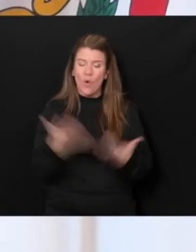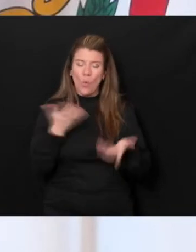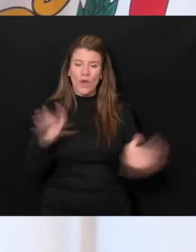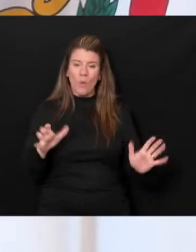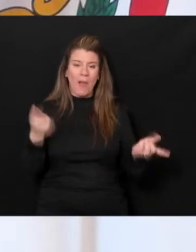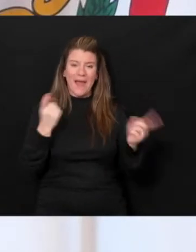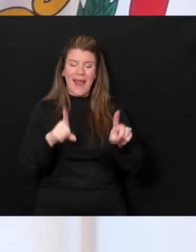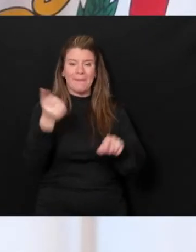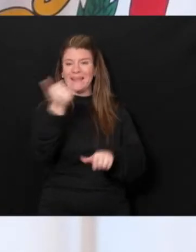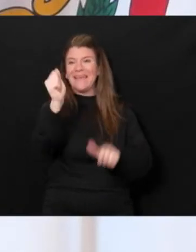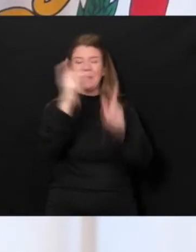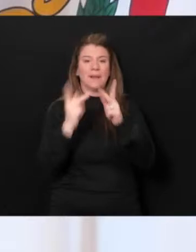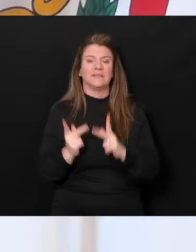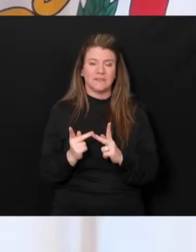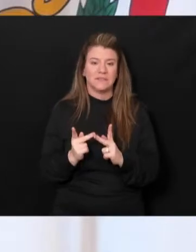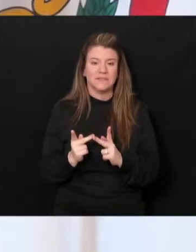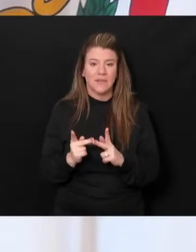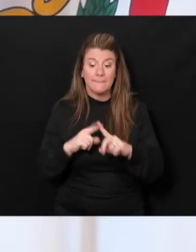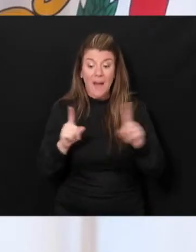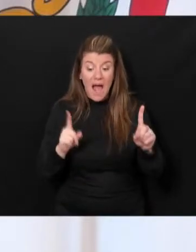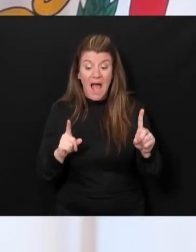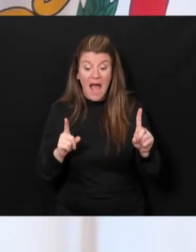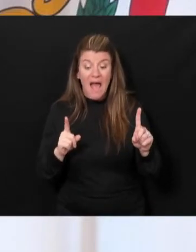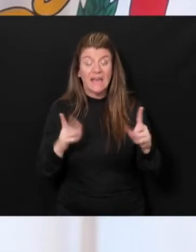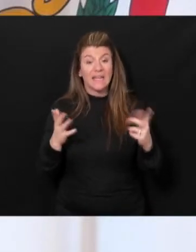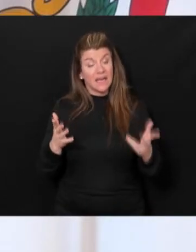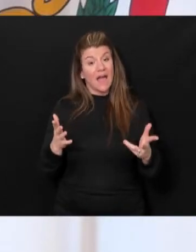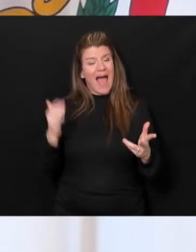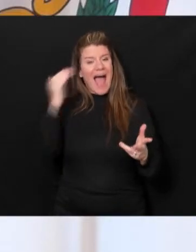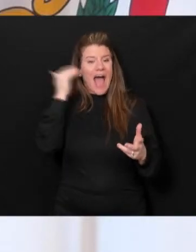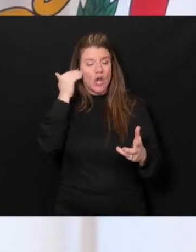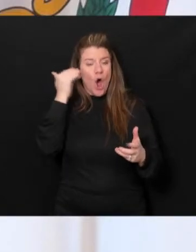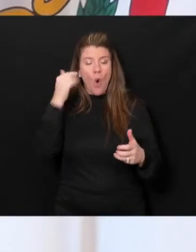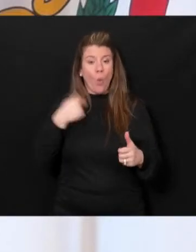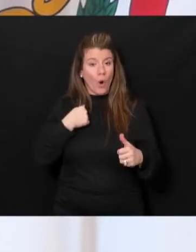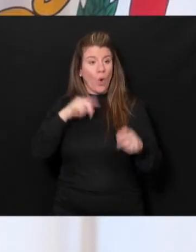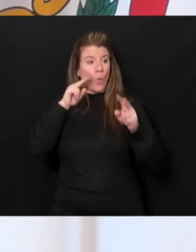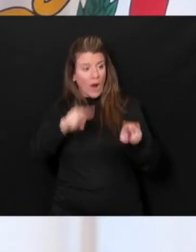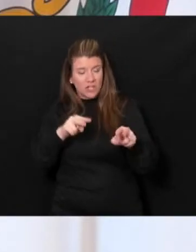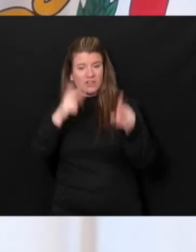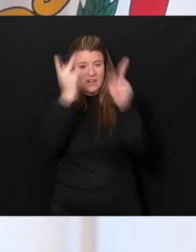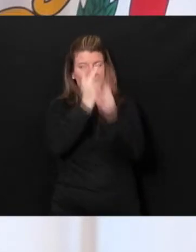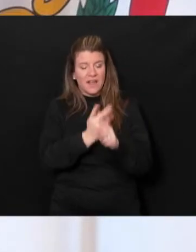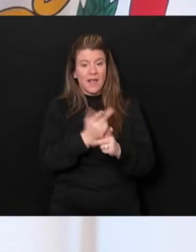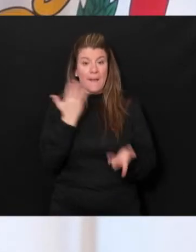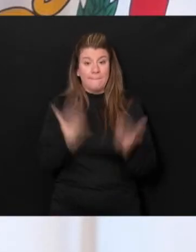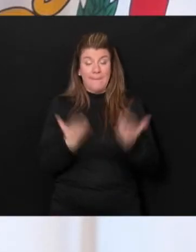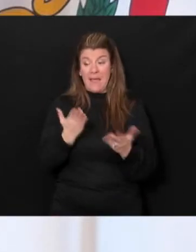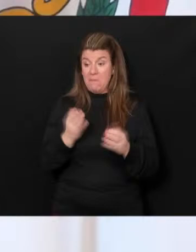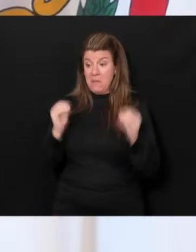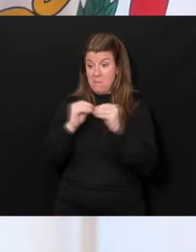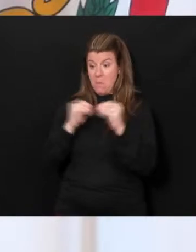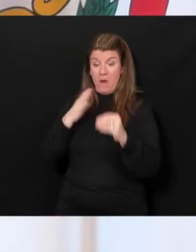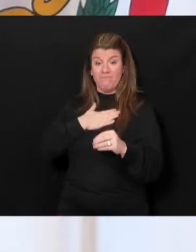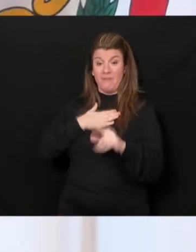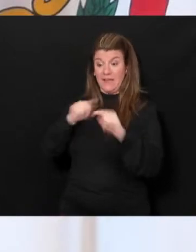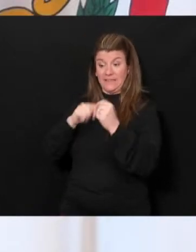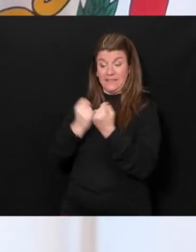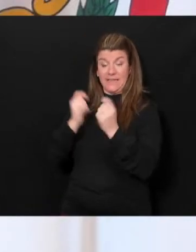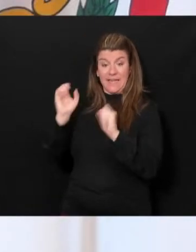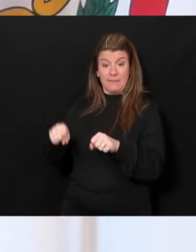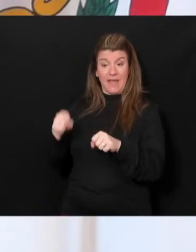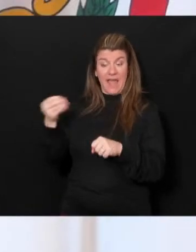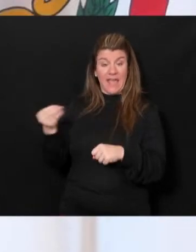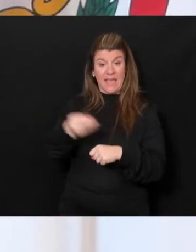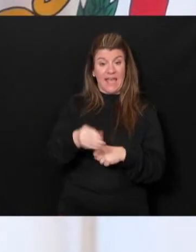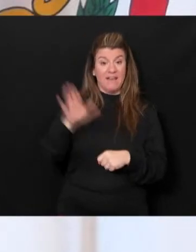that to happen anywhere. But I know we're on it. Maybe somebody on the team could weigh in and